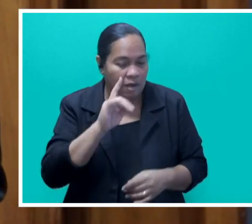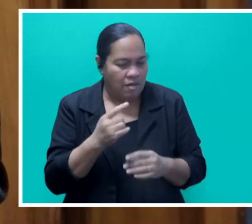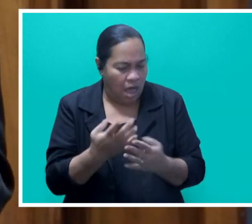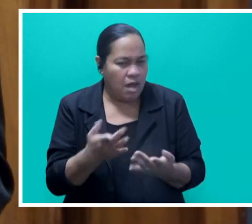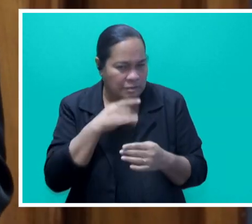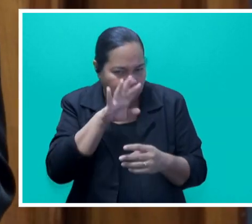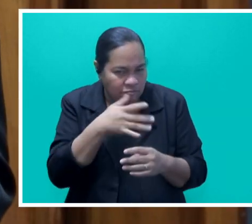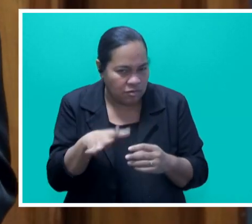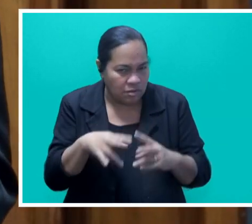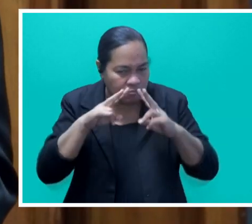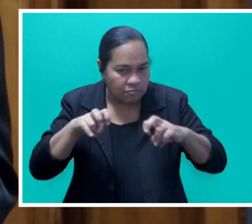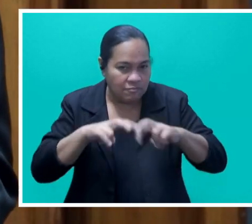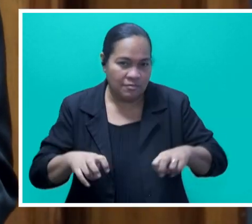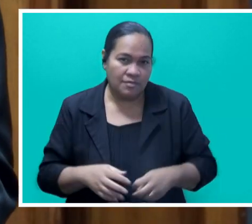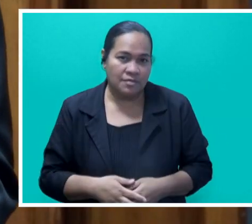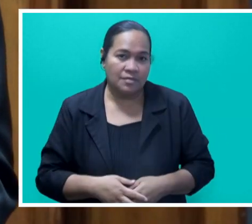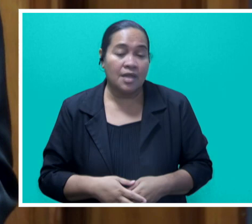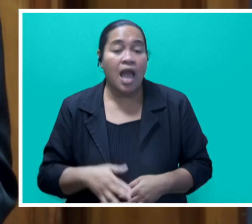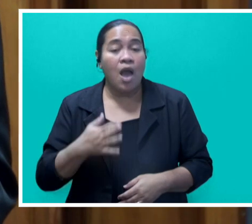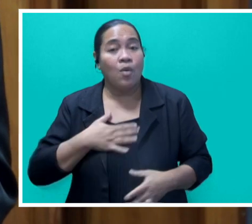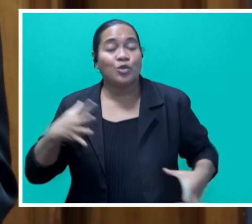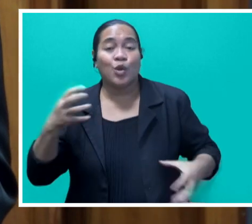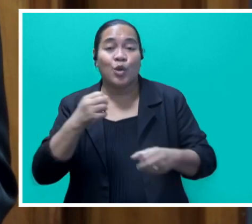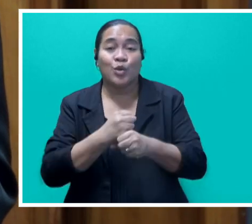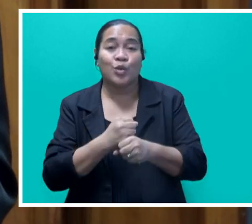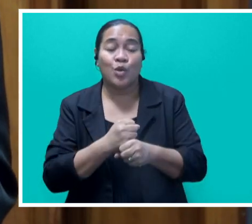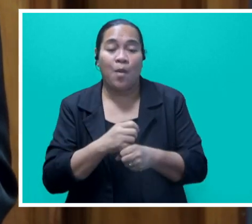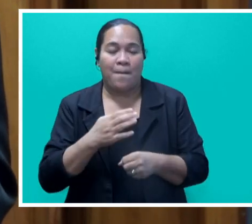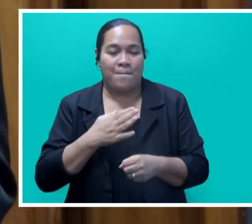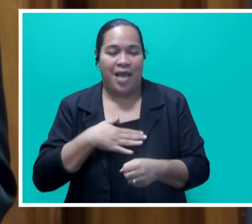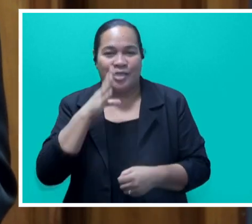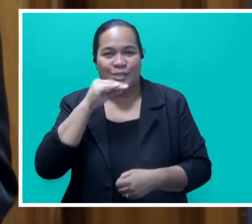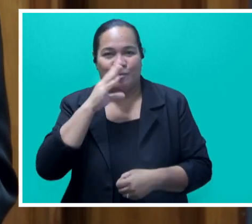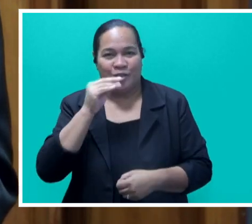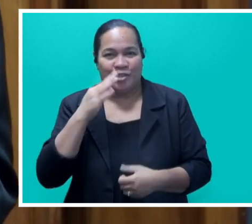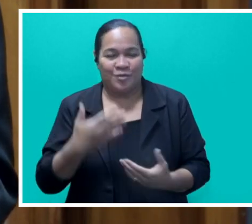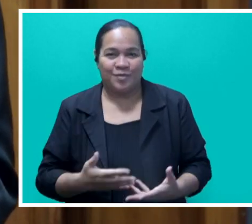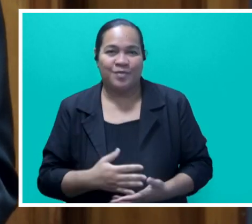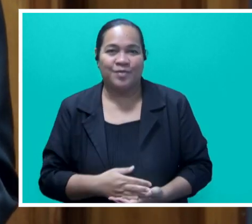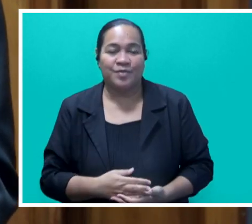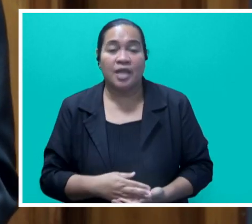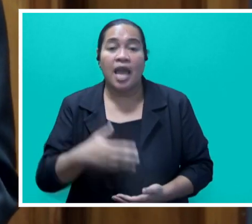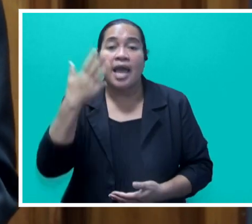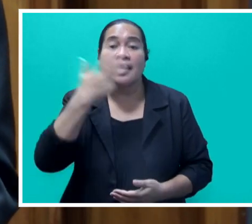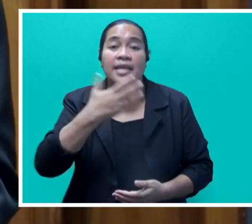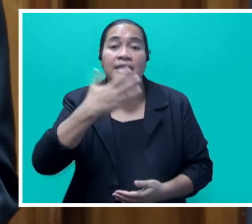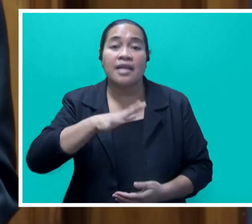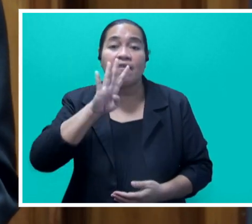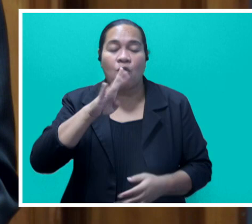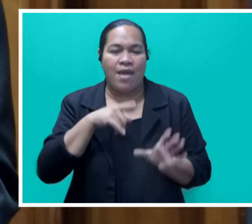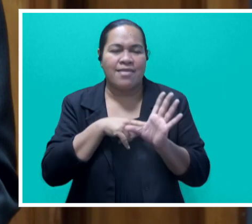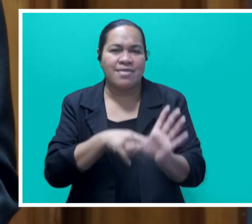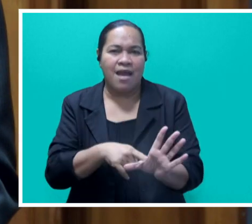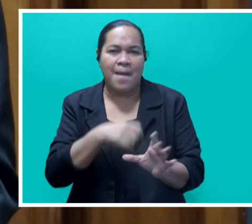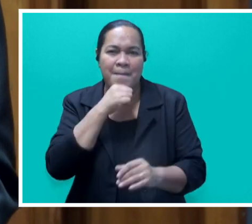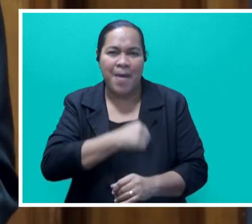allowed, Mr. Speaker, sir, to conclude with my maiden speech to the House. In 1994, a very young man at